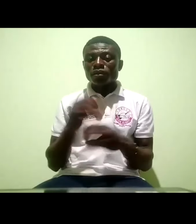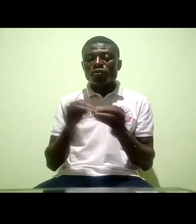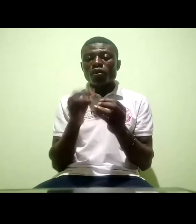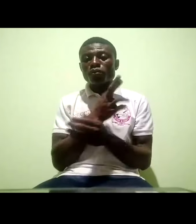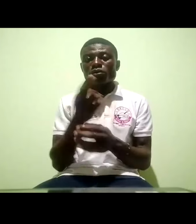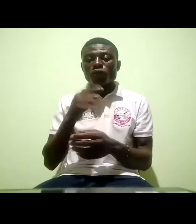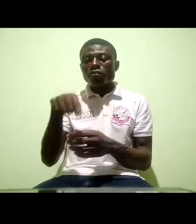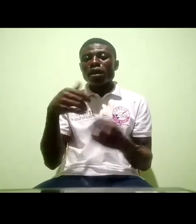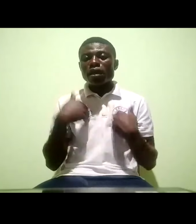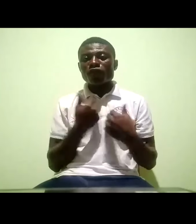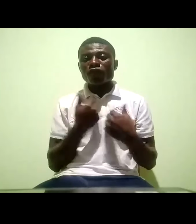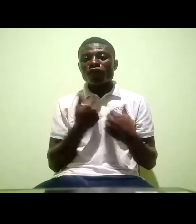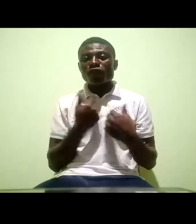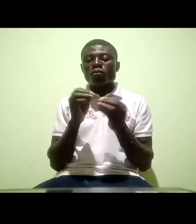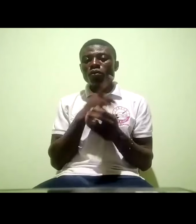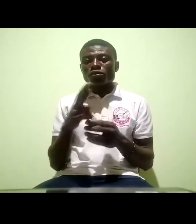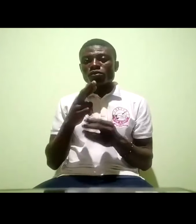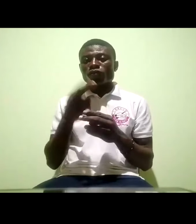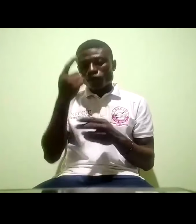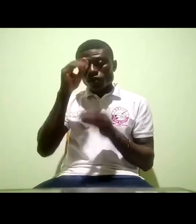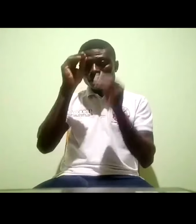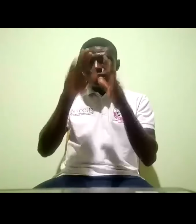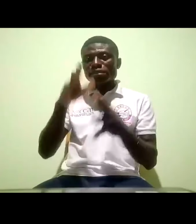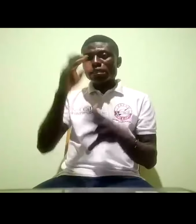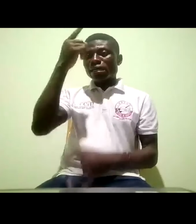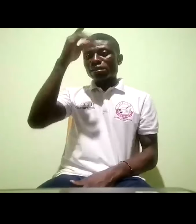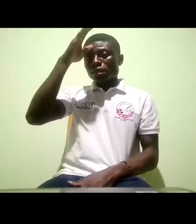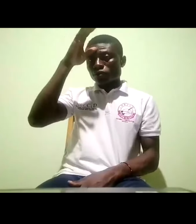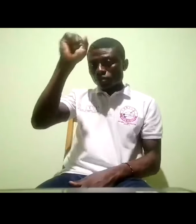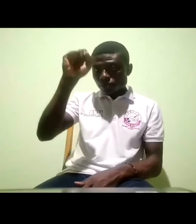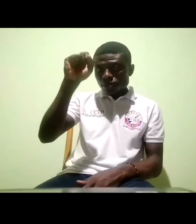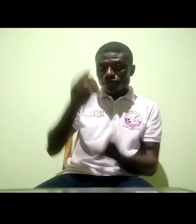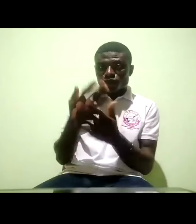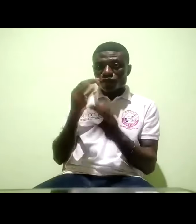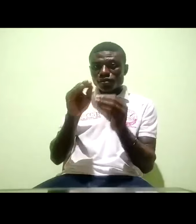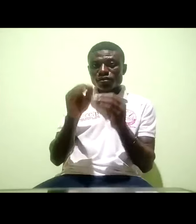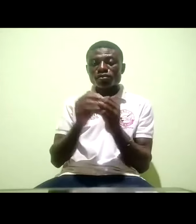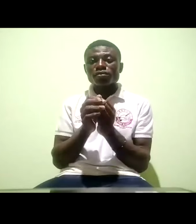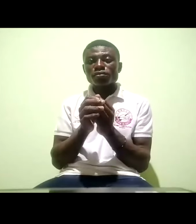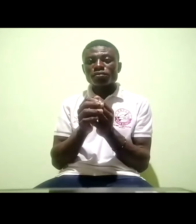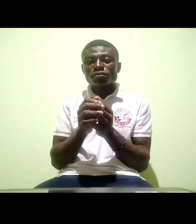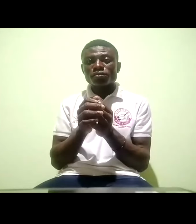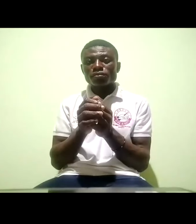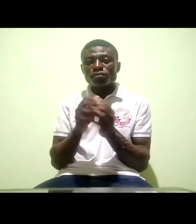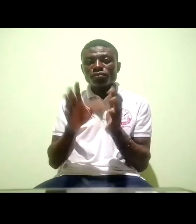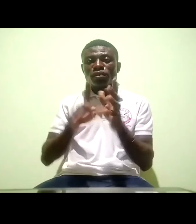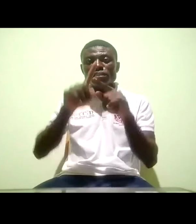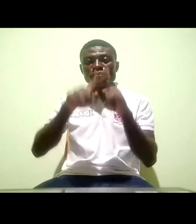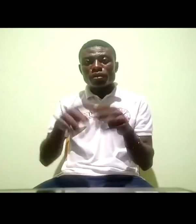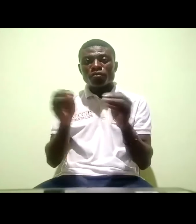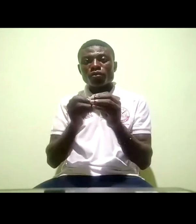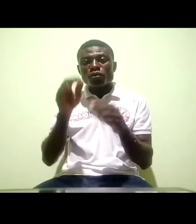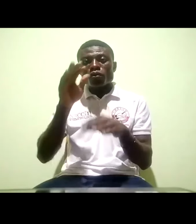for the teachers to understand the concept, and it will depend a lot on how